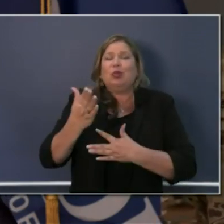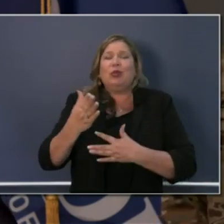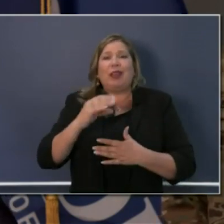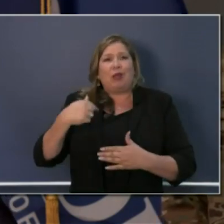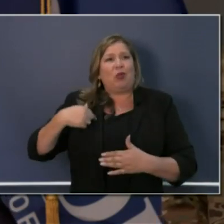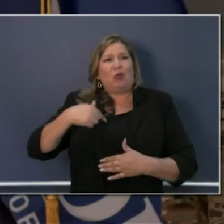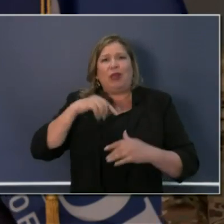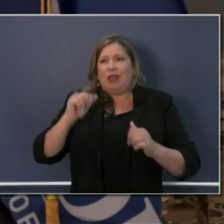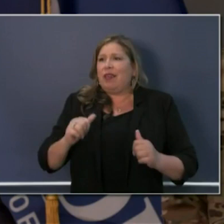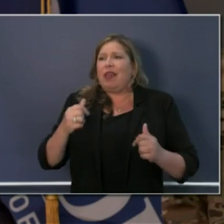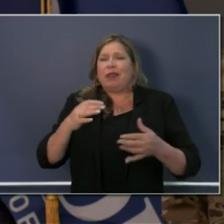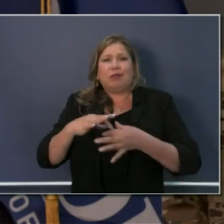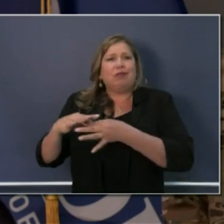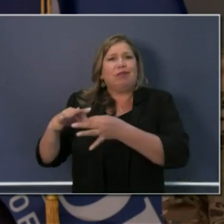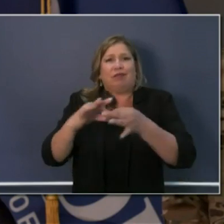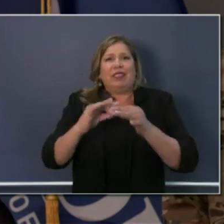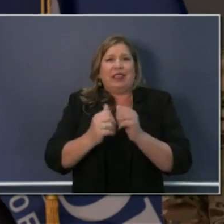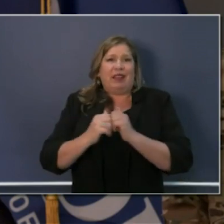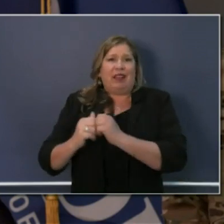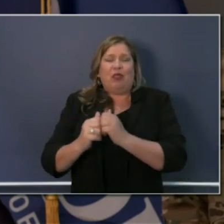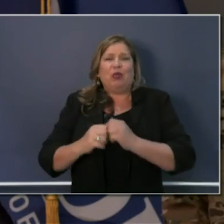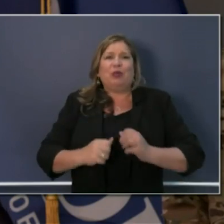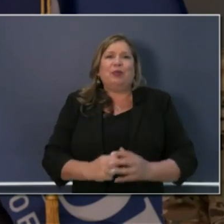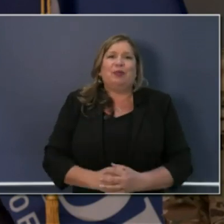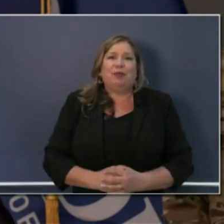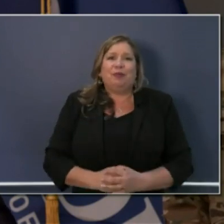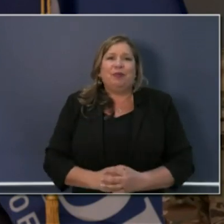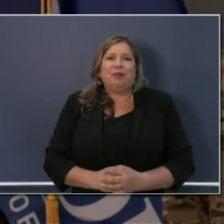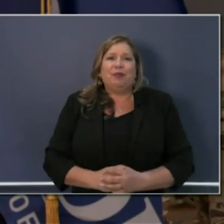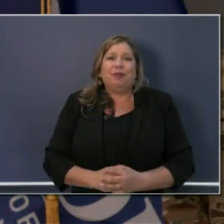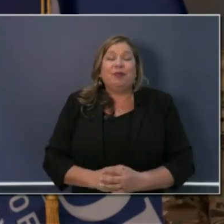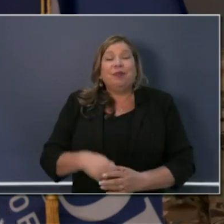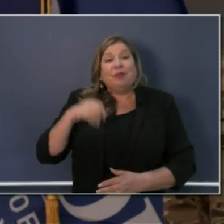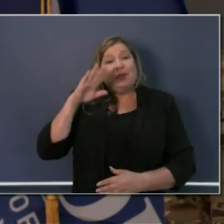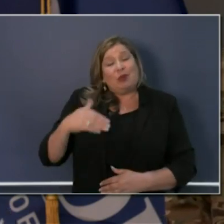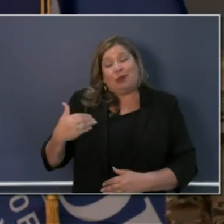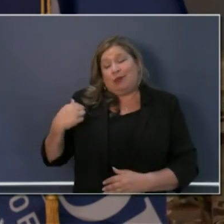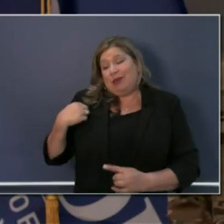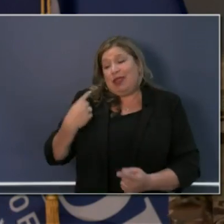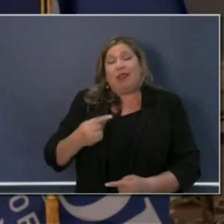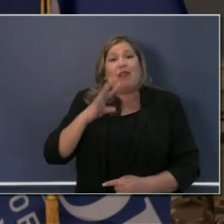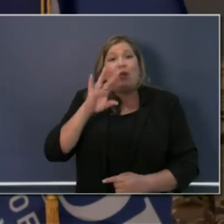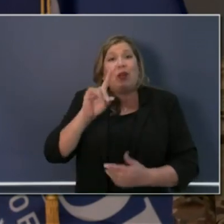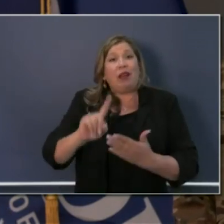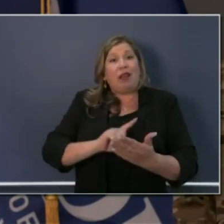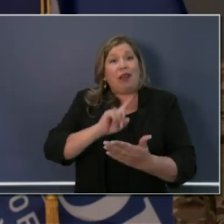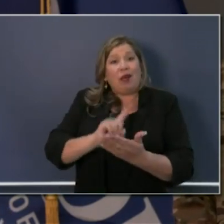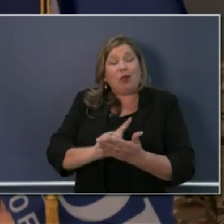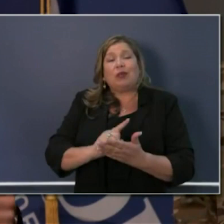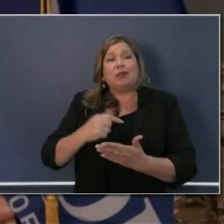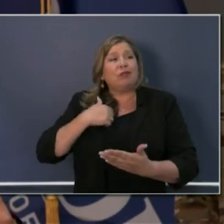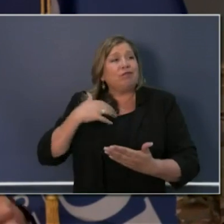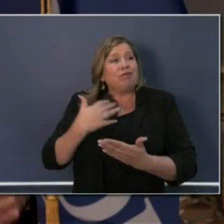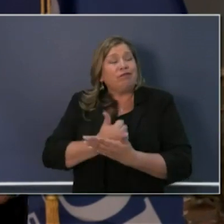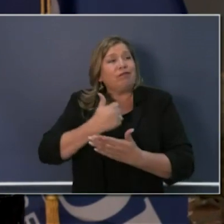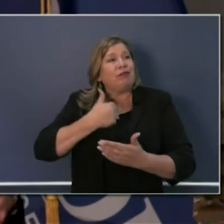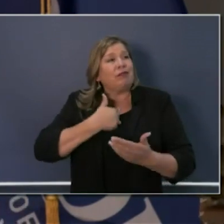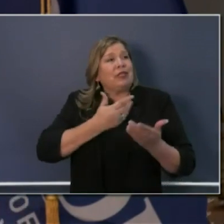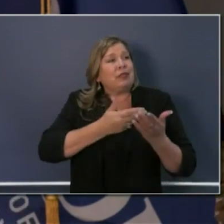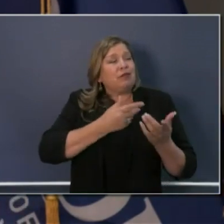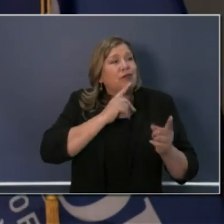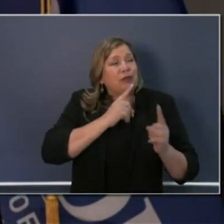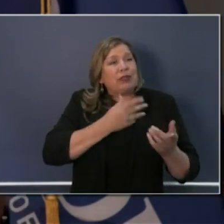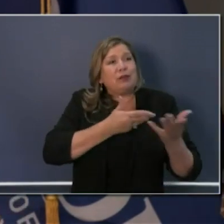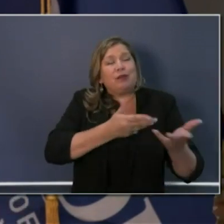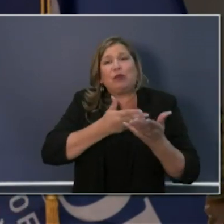together. Let me tell you a little bit what I mean. I've had, just in the last 48 hours, the opportunity to speak to more scientists, more